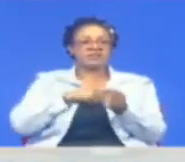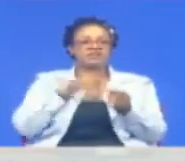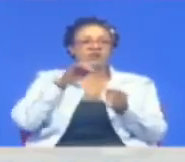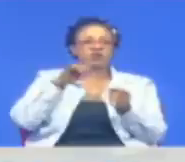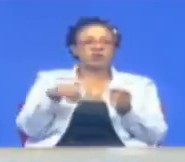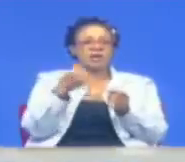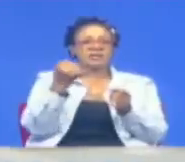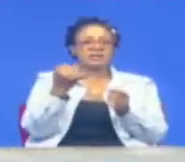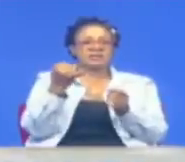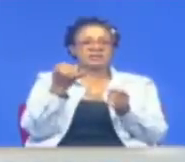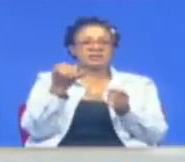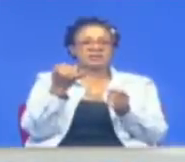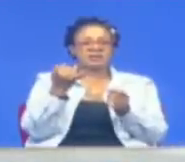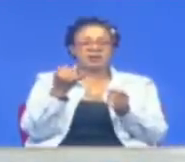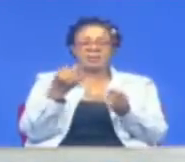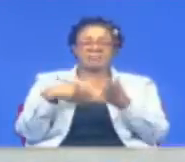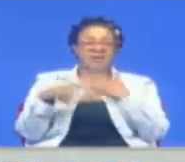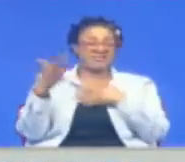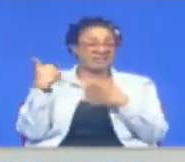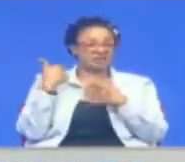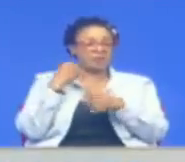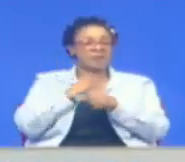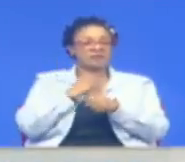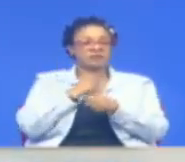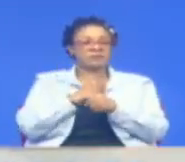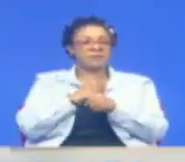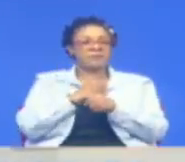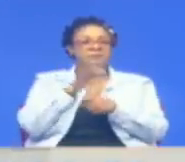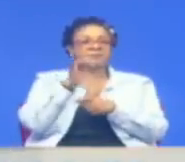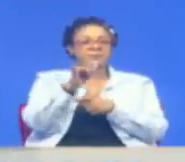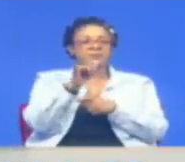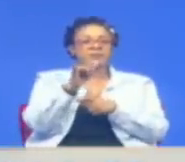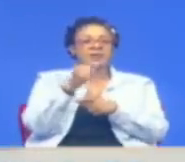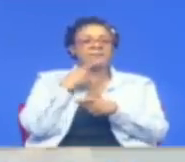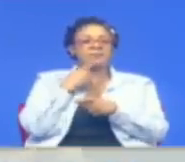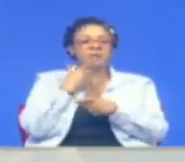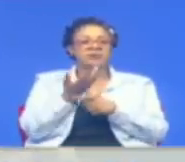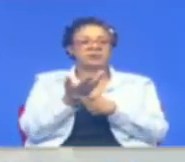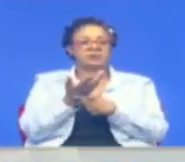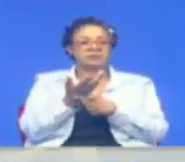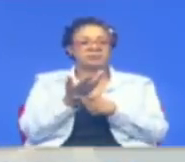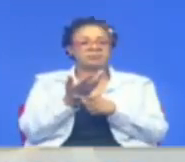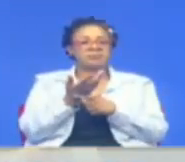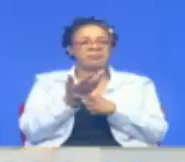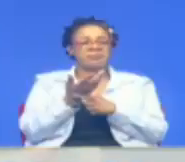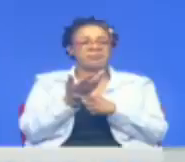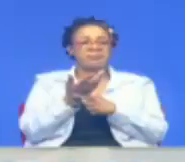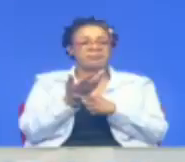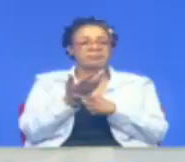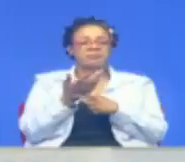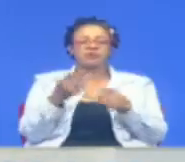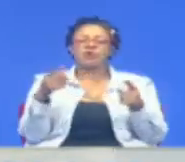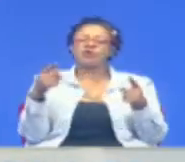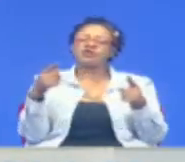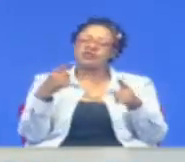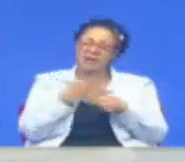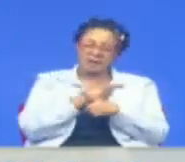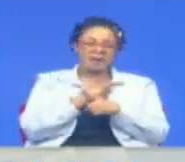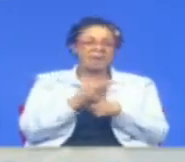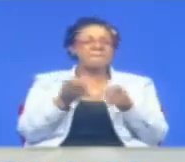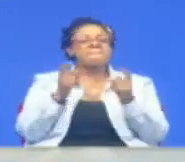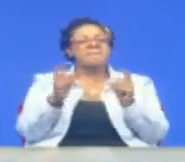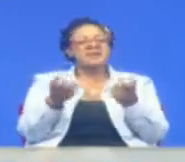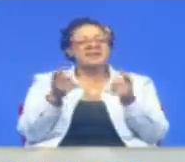against them in the previous operations, this was Ochola's response. Actually, it is the contrary. It is the media targeting